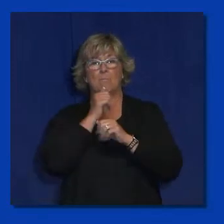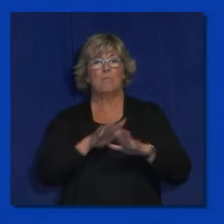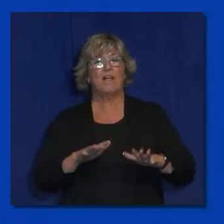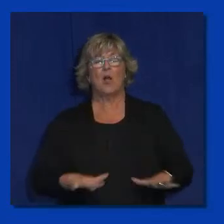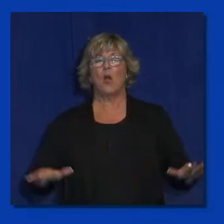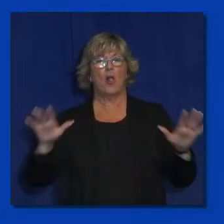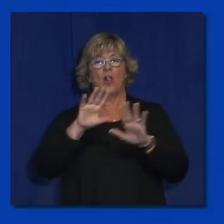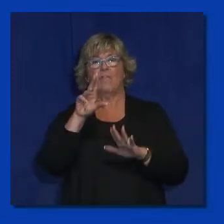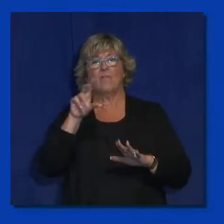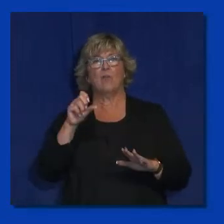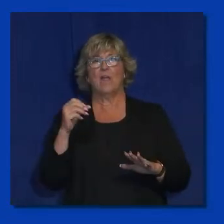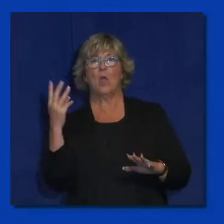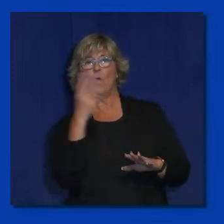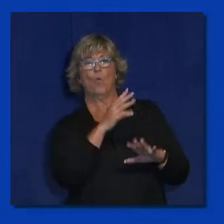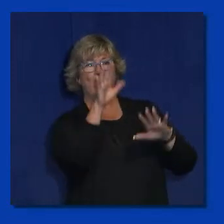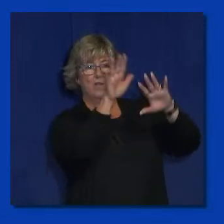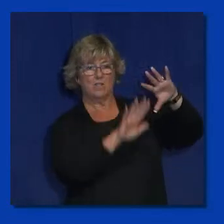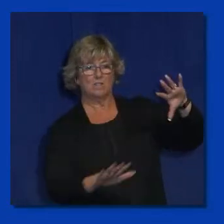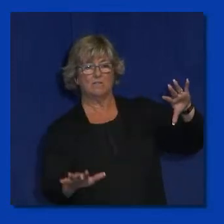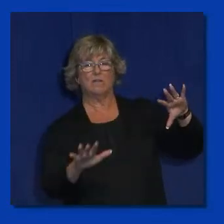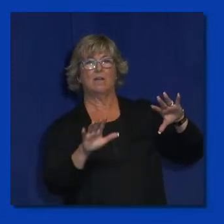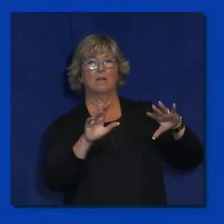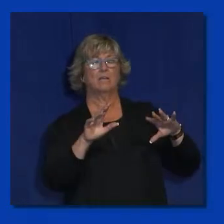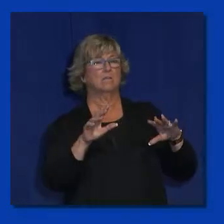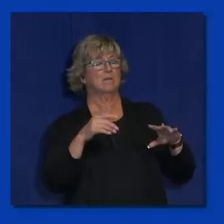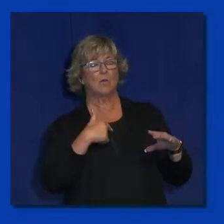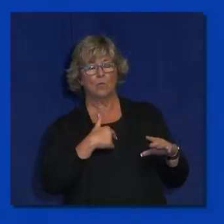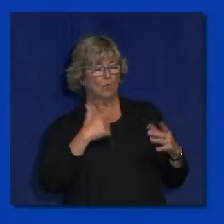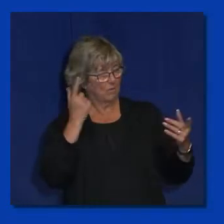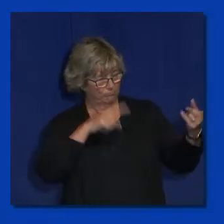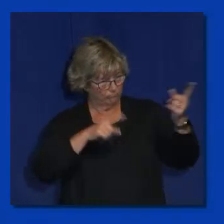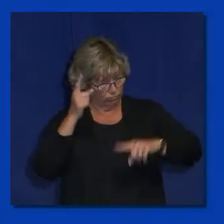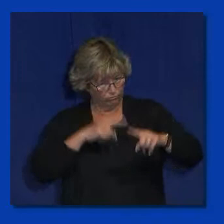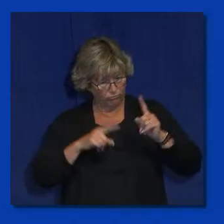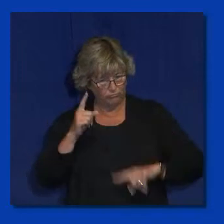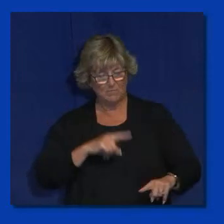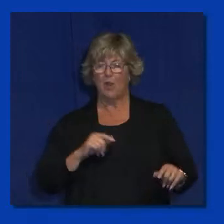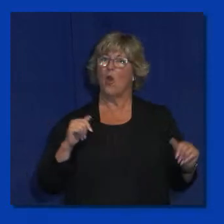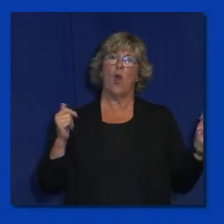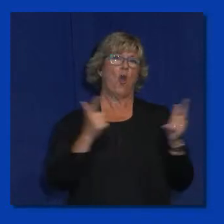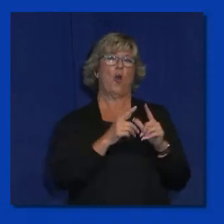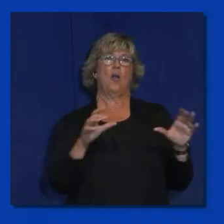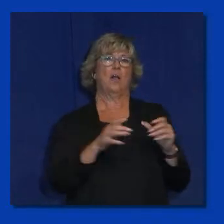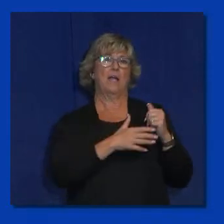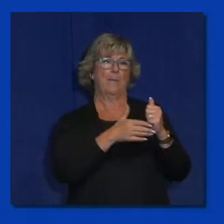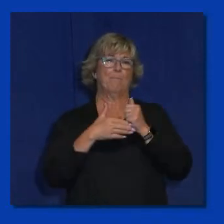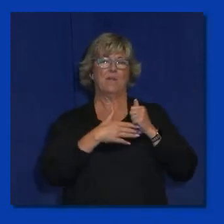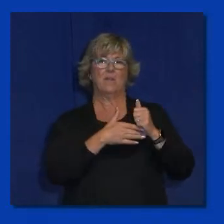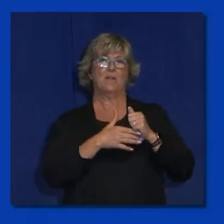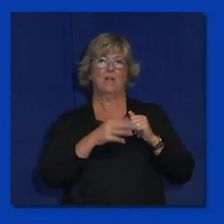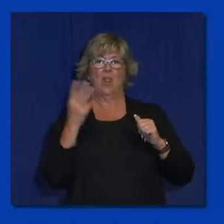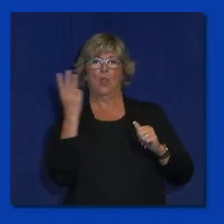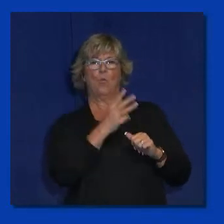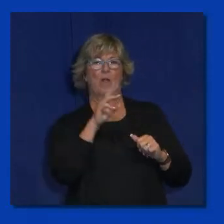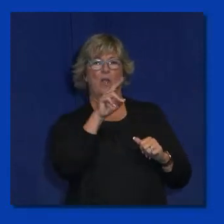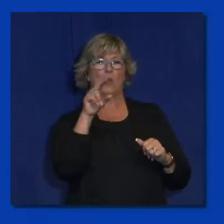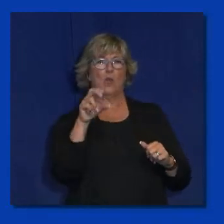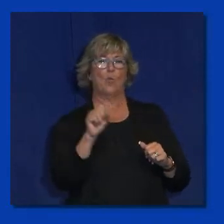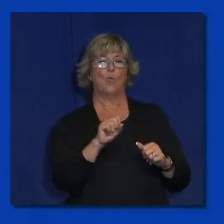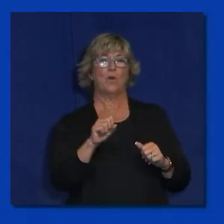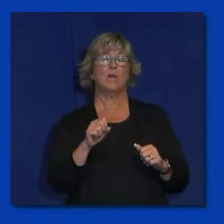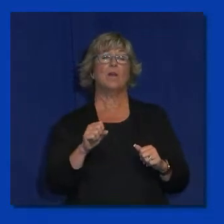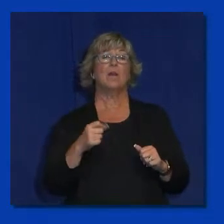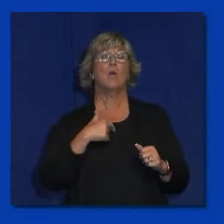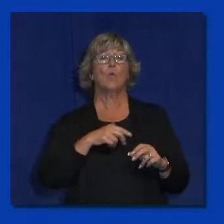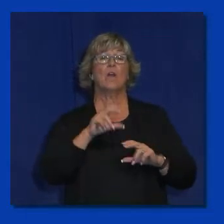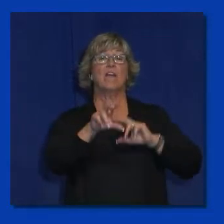this country and our Western state partners. We're all in this together. Just a reminder, we're all in this together across the Western United States.